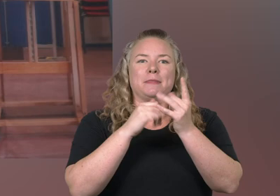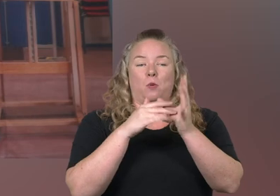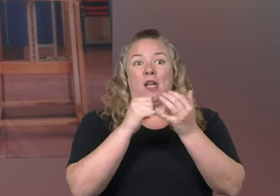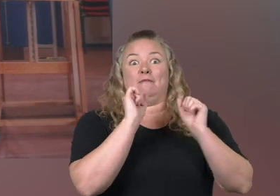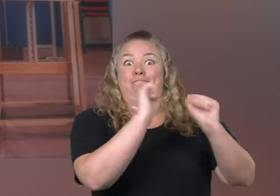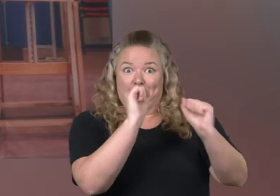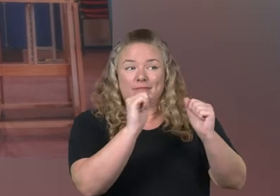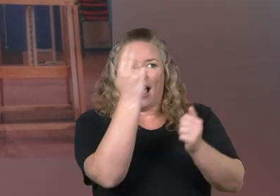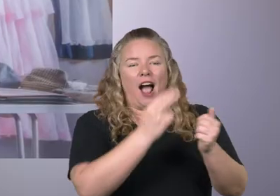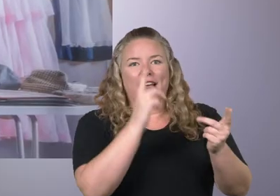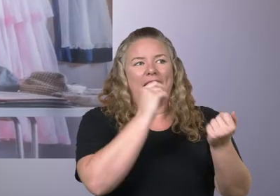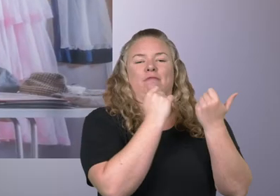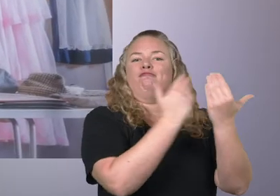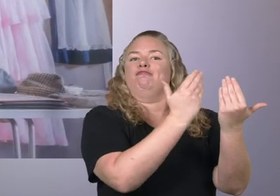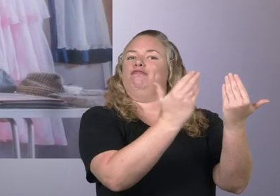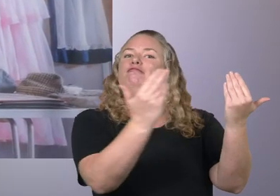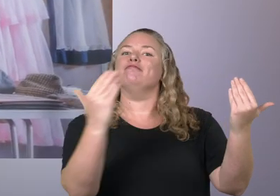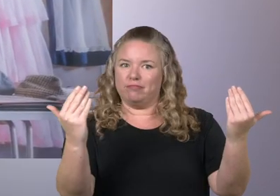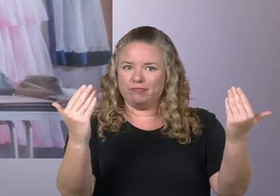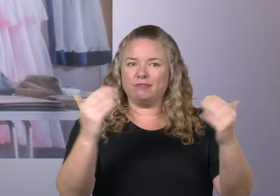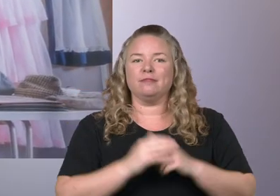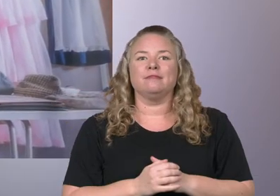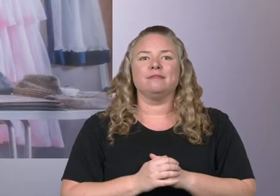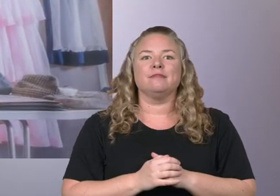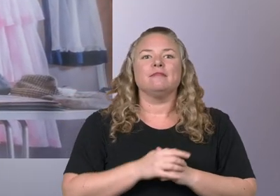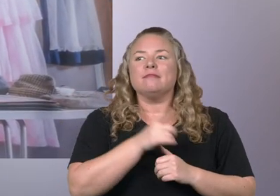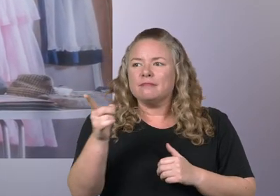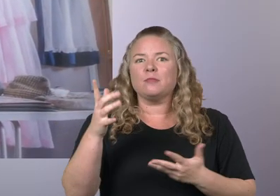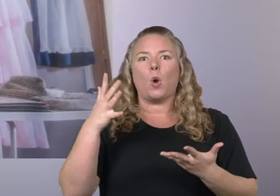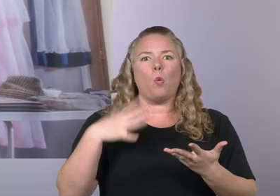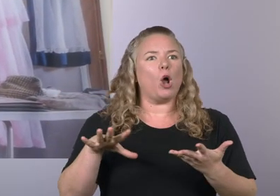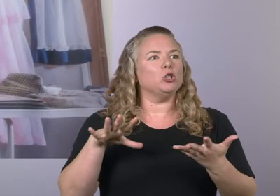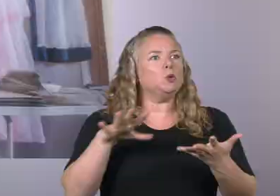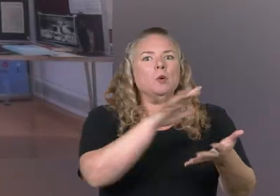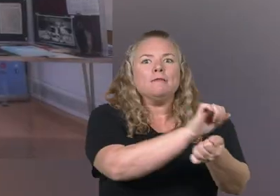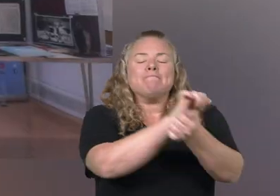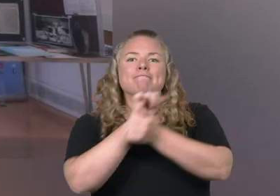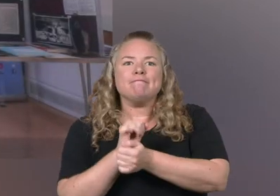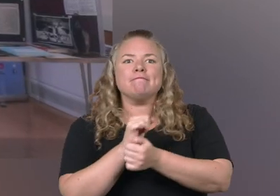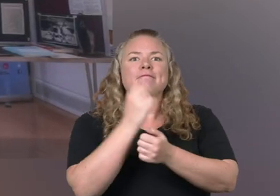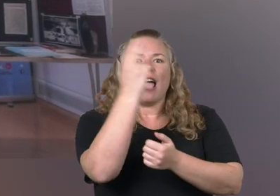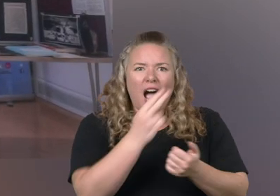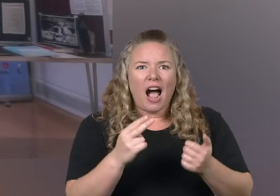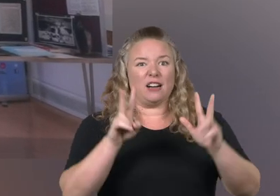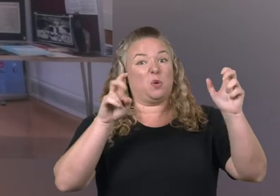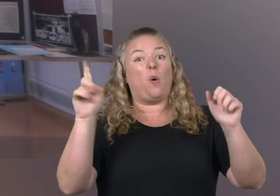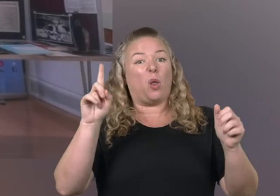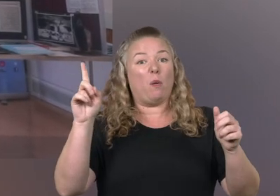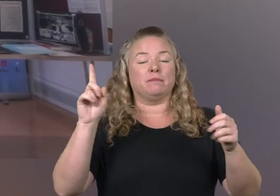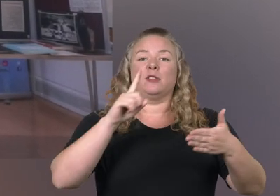by Shutapa Biswas. So if they want to acquire work, it might